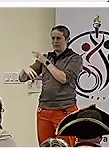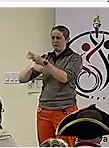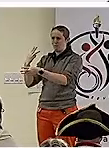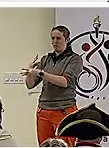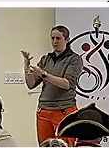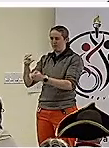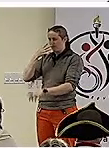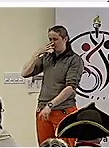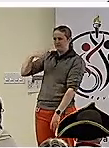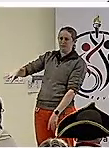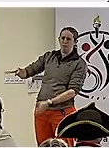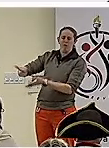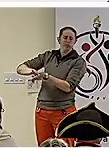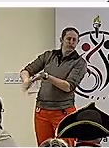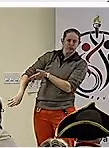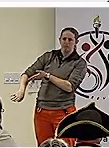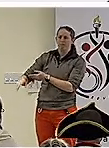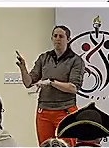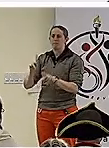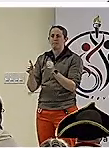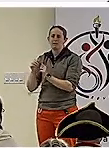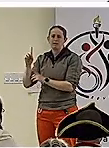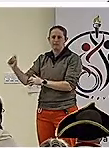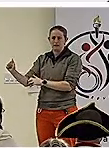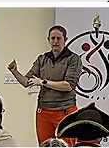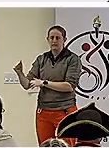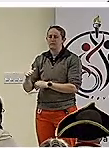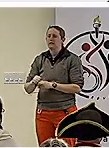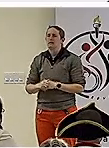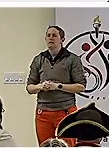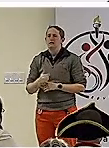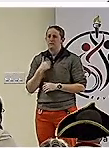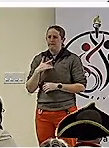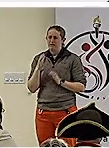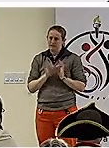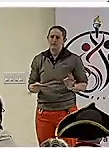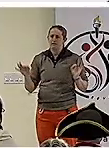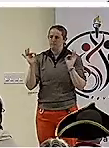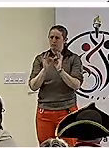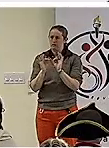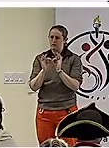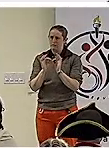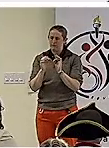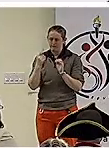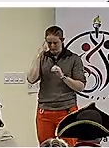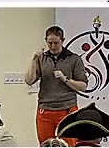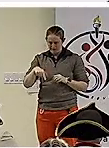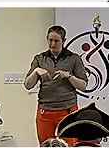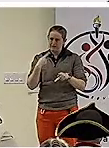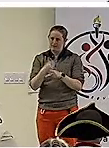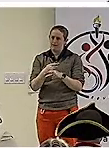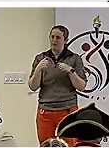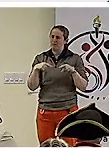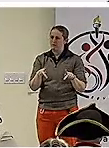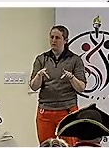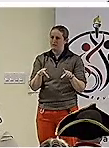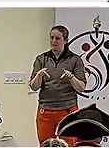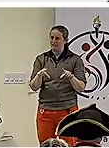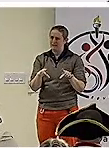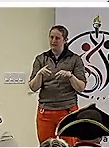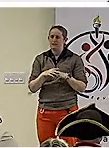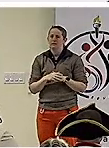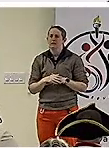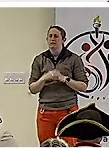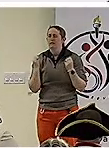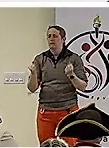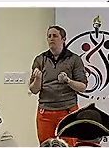disabilities. I think it's important that these kind of opportunities exist for people like us. And not only that, like many people